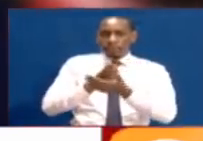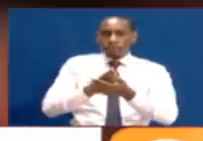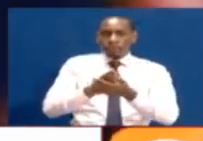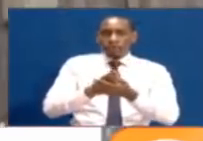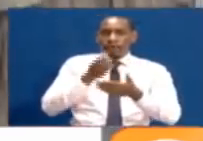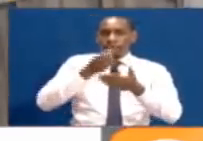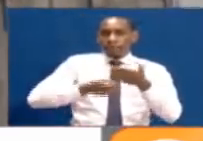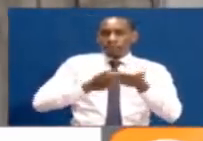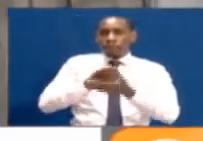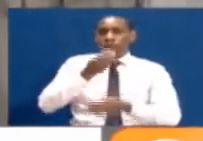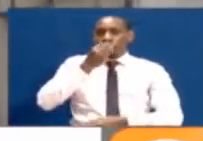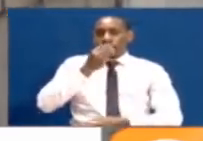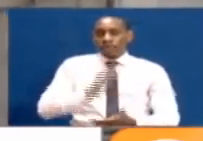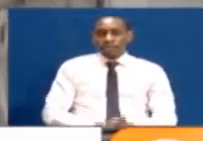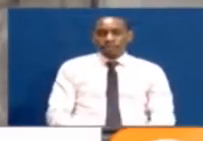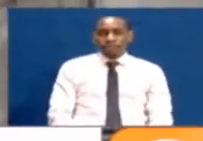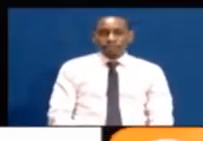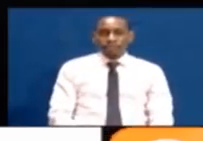food.